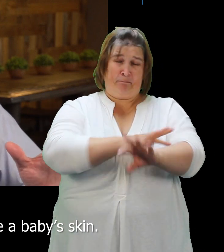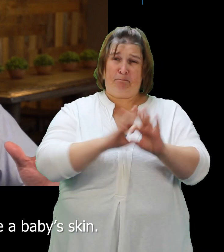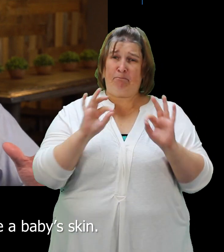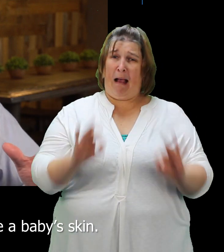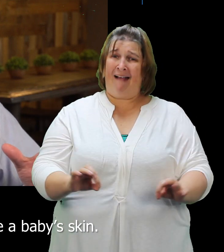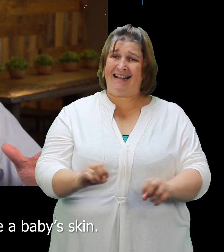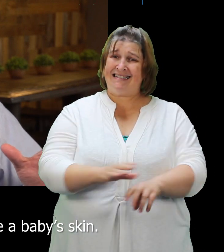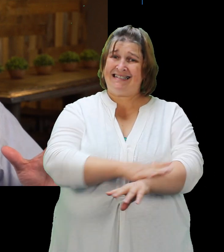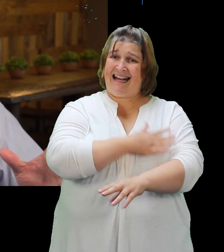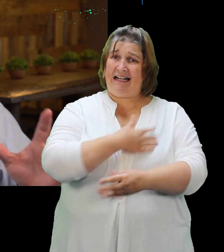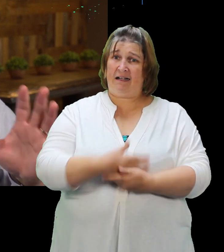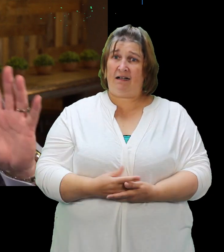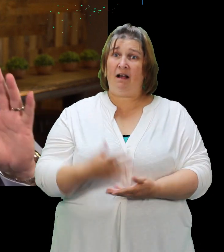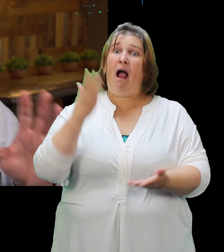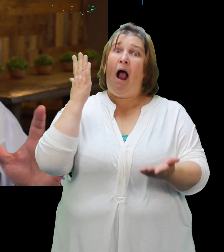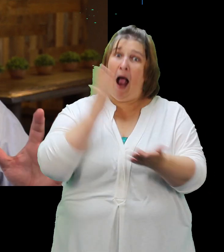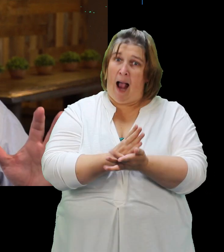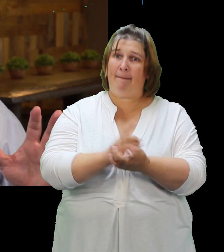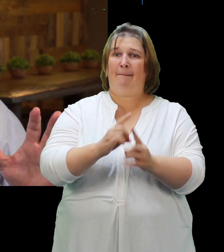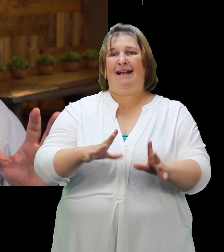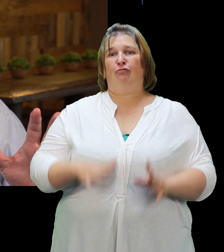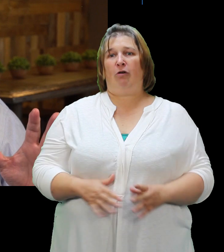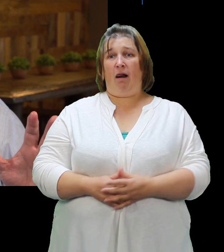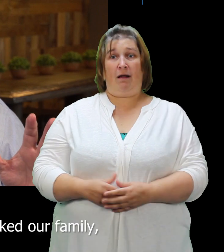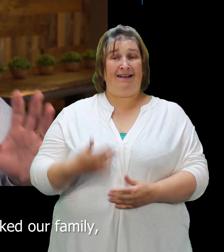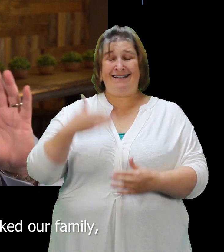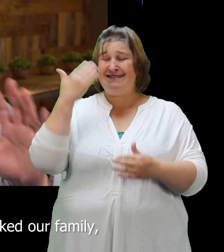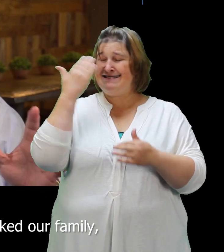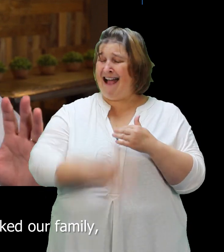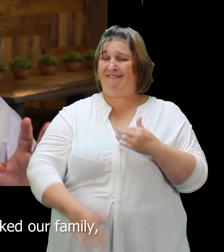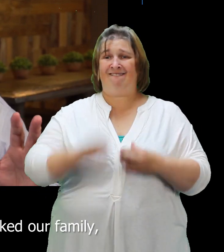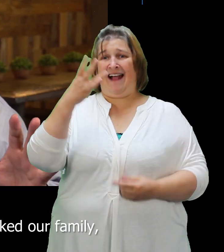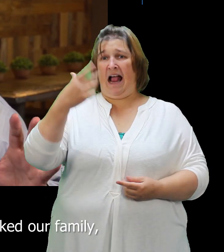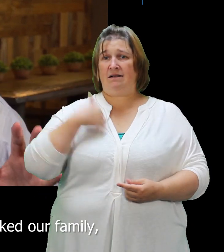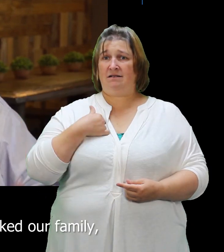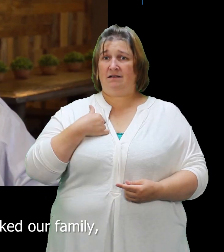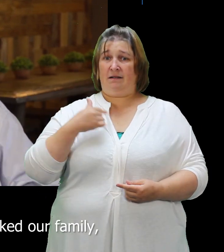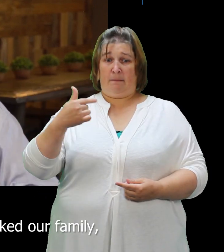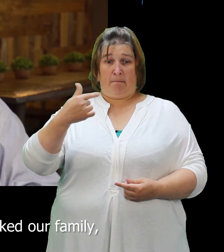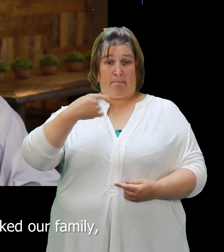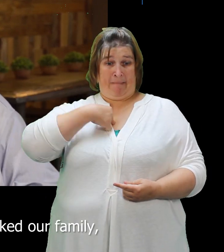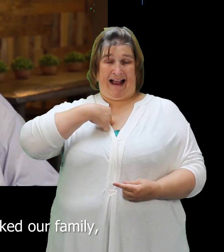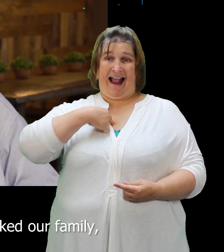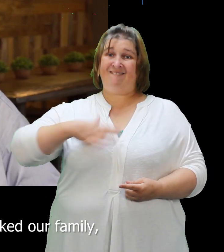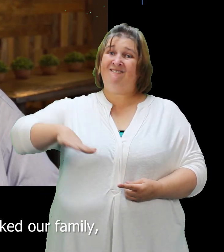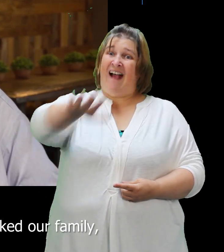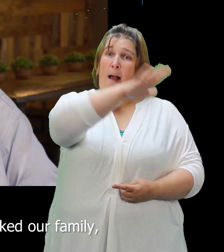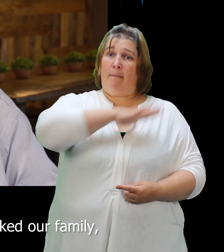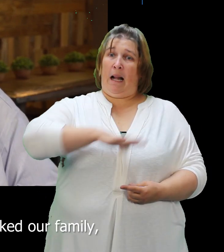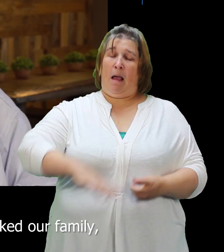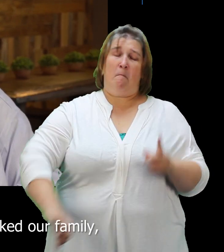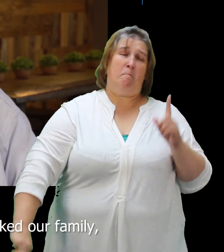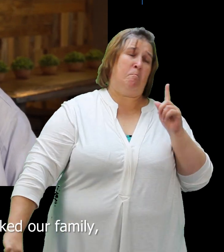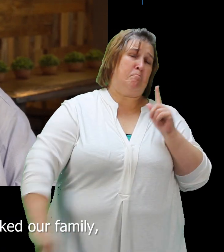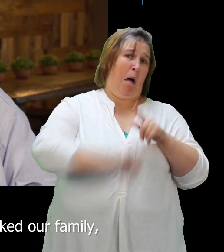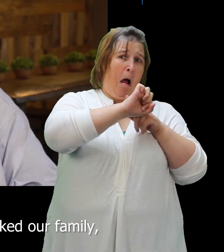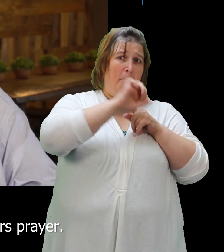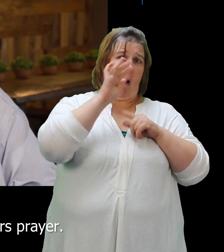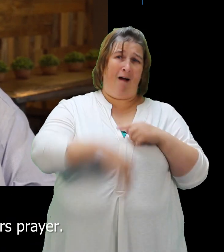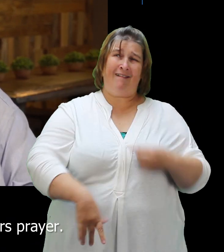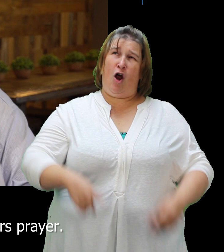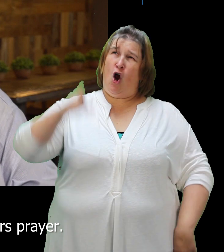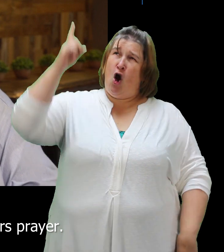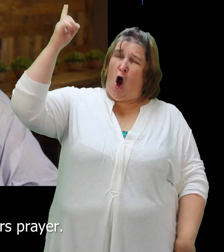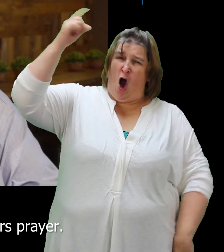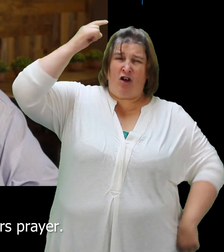skin. It was a miracle. I'll never forget that because it marked our family